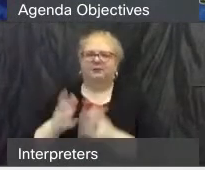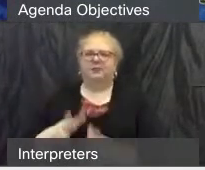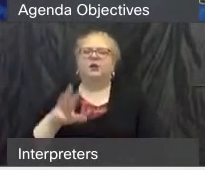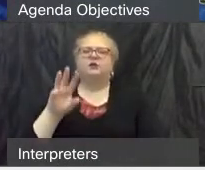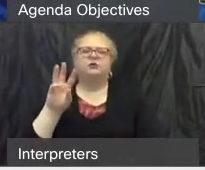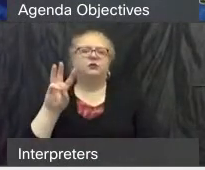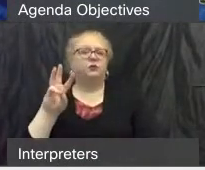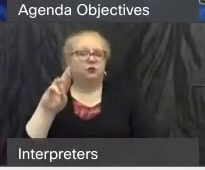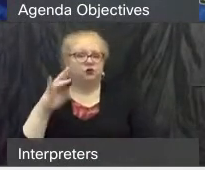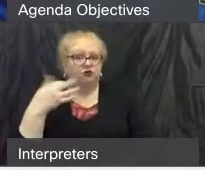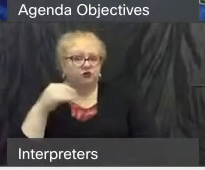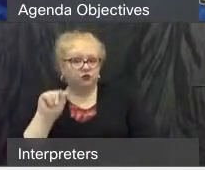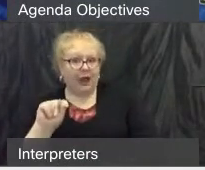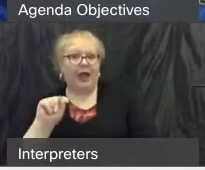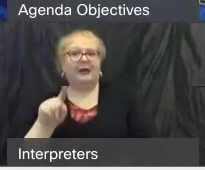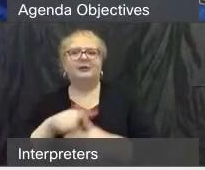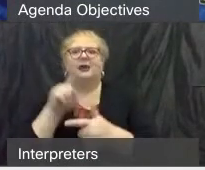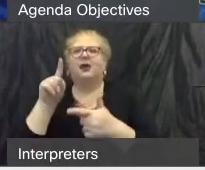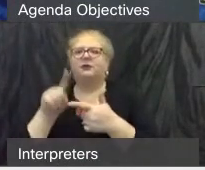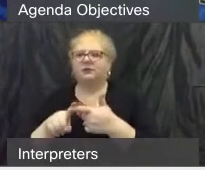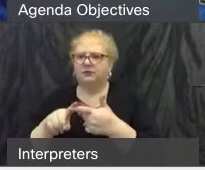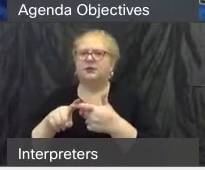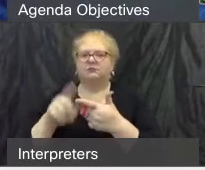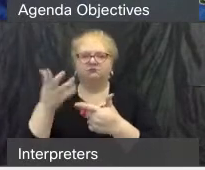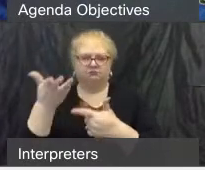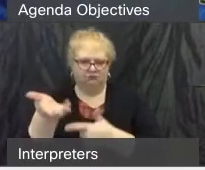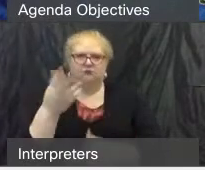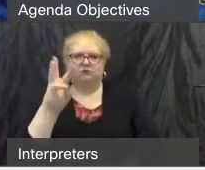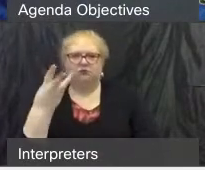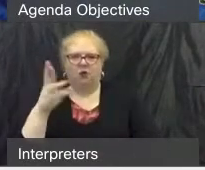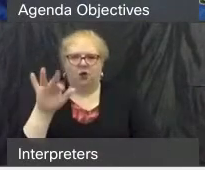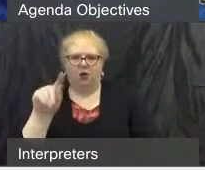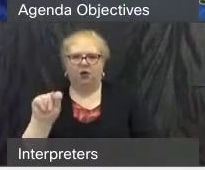Director Wright, then I believe Director Wright.